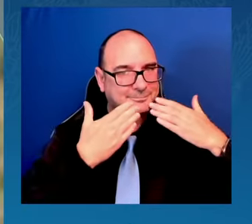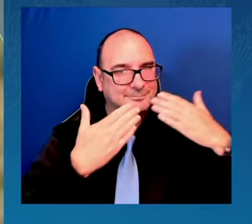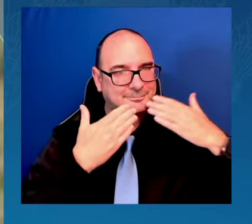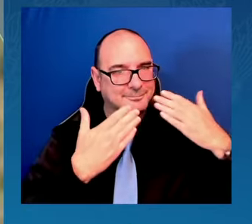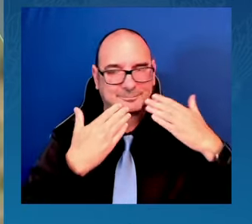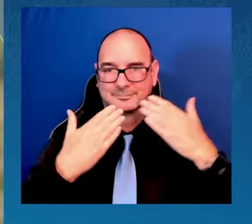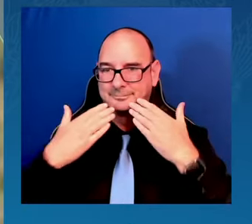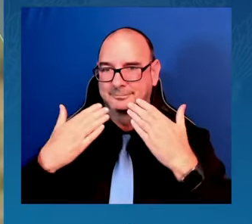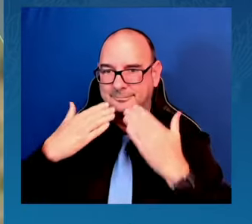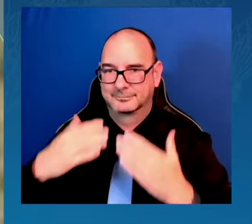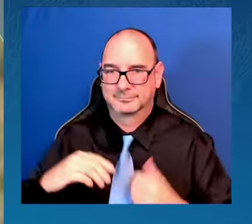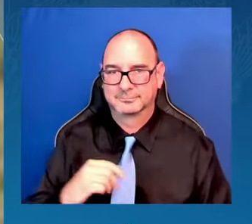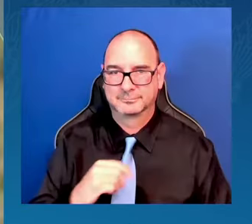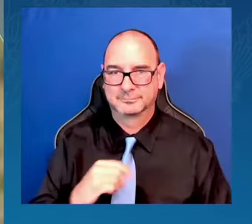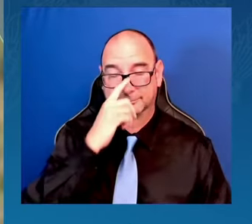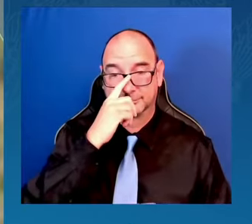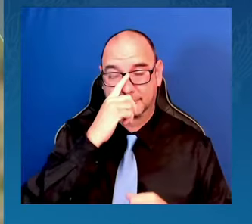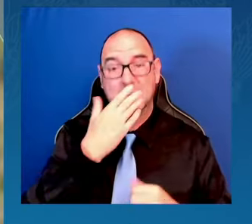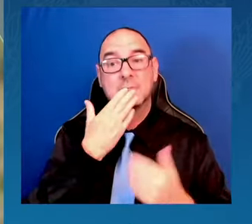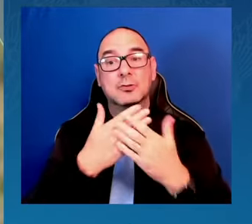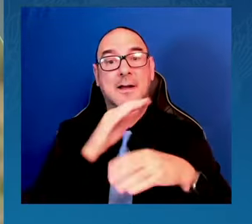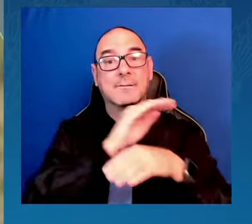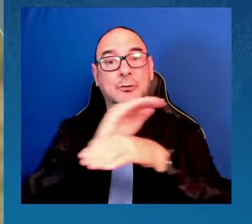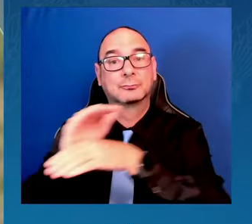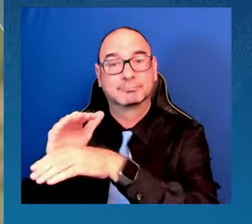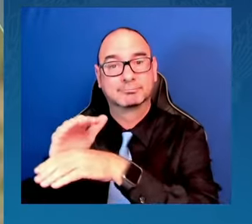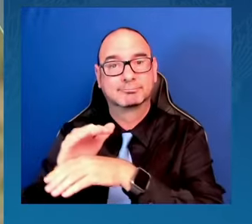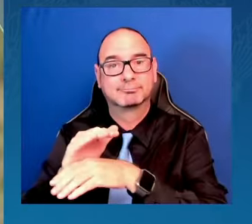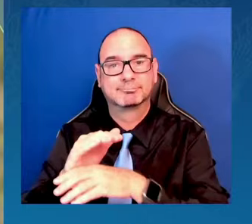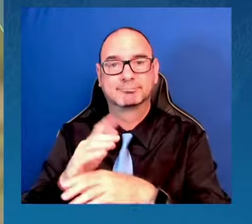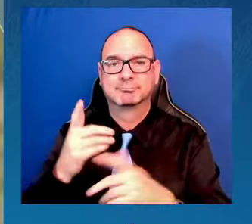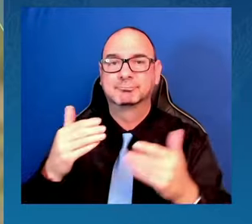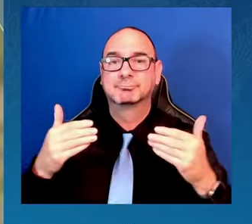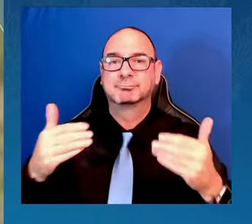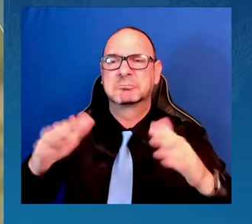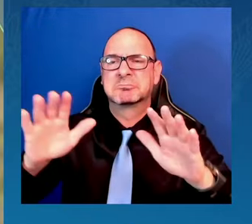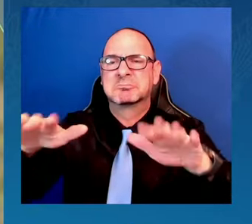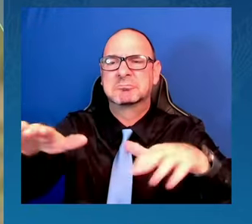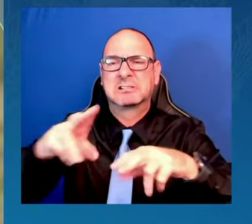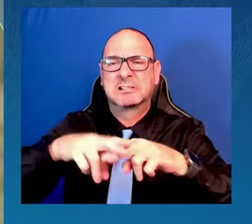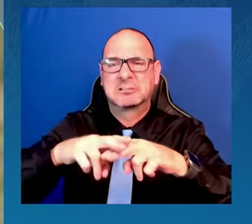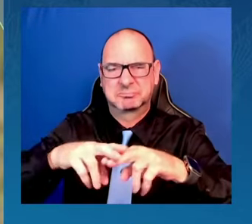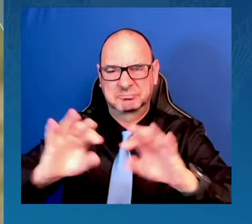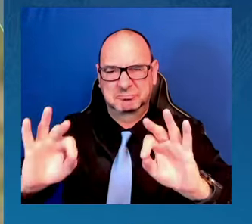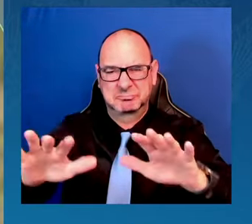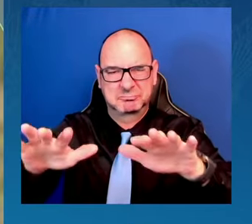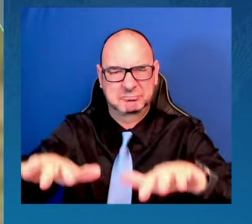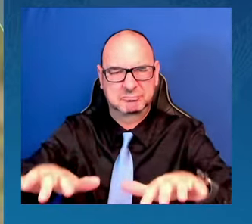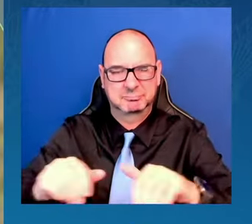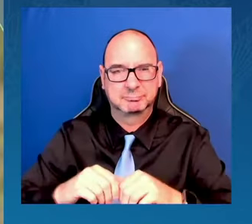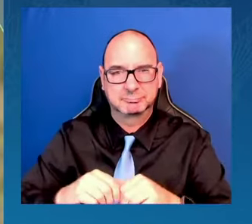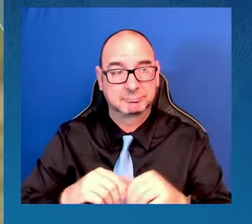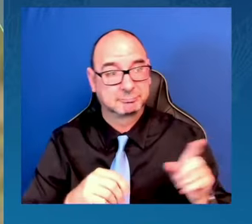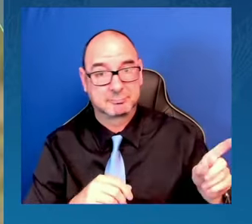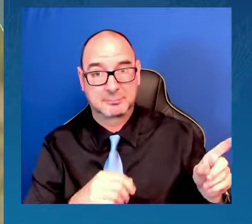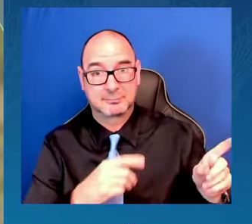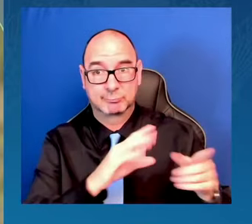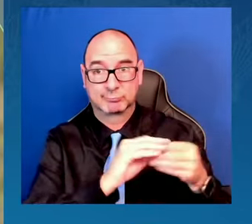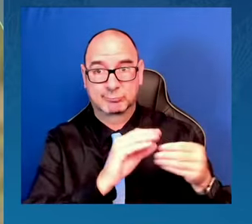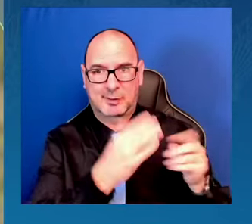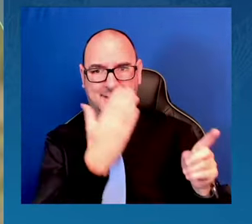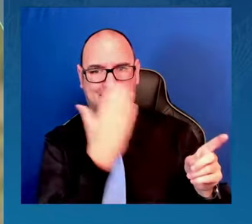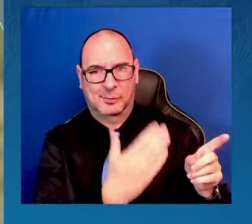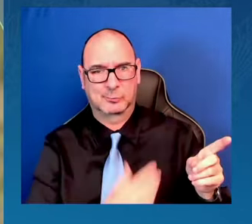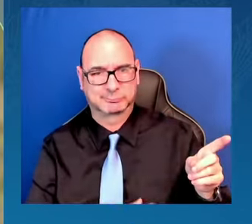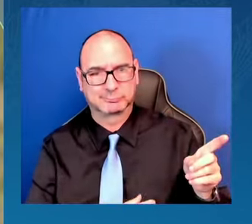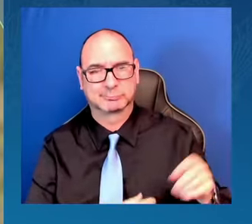Good afternoon, everyone. Good afternoon. Please have a seat. Kyle, thank you for those words and for your work. I had the